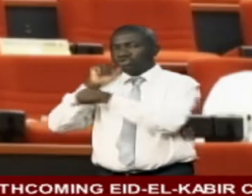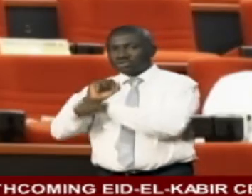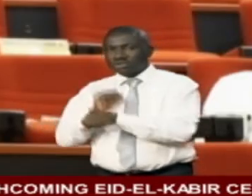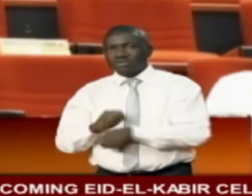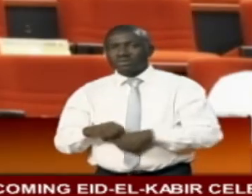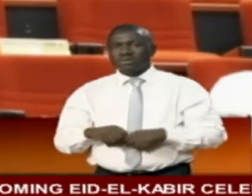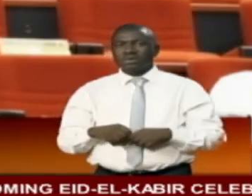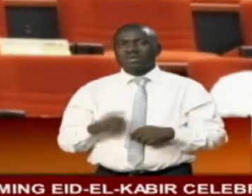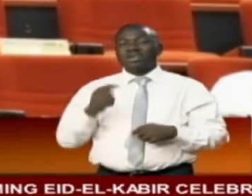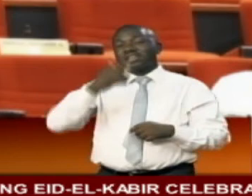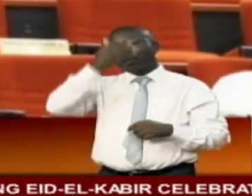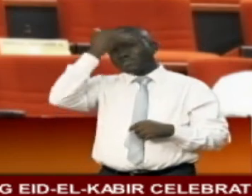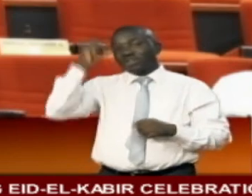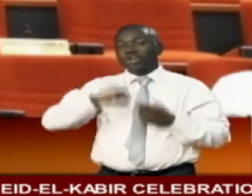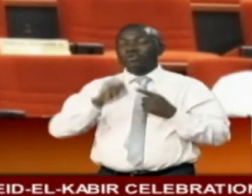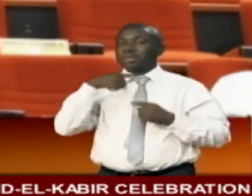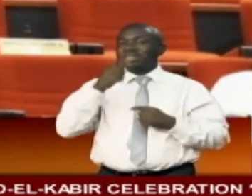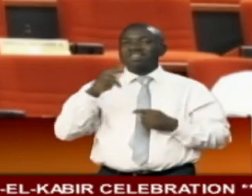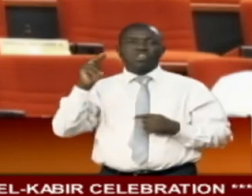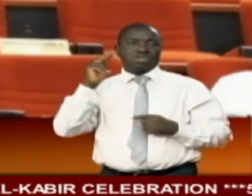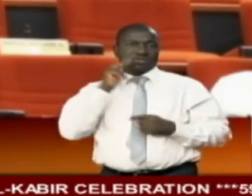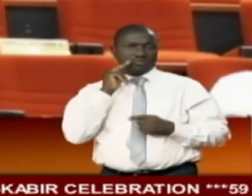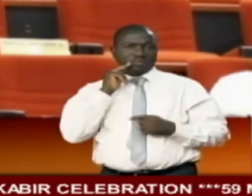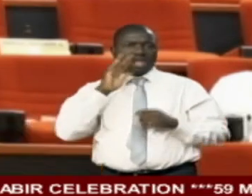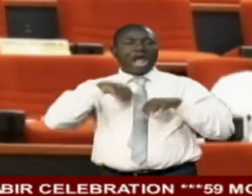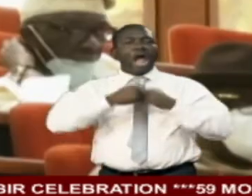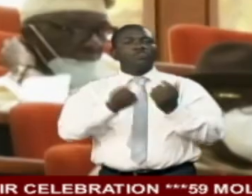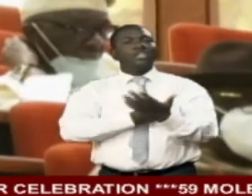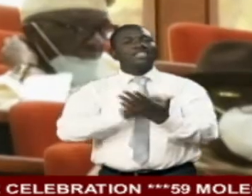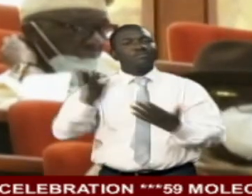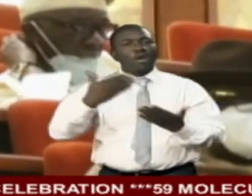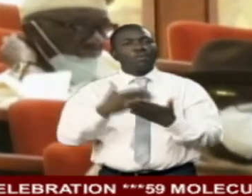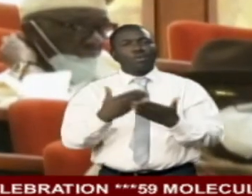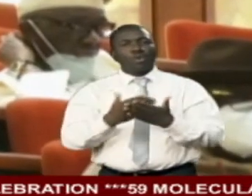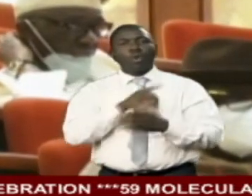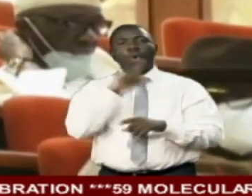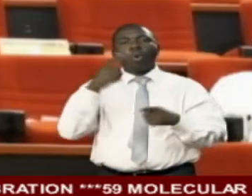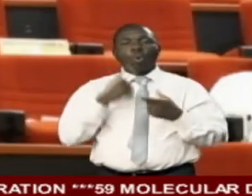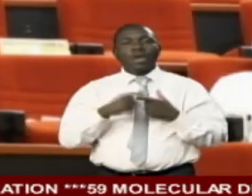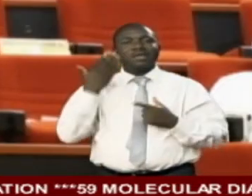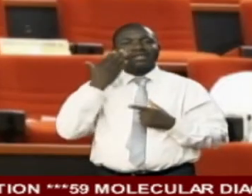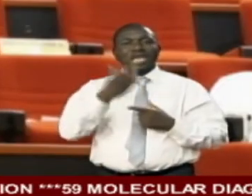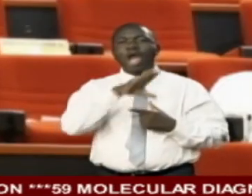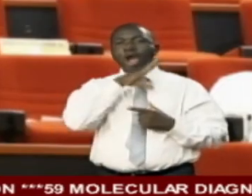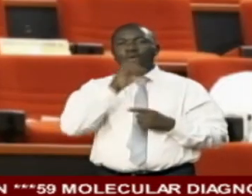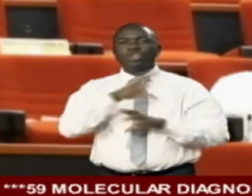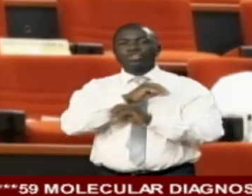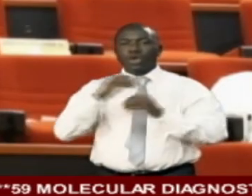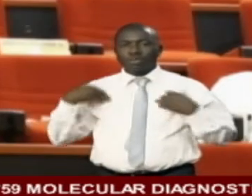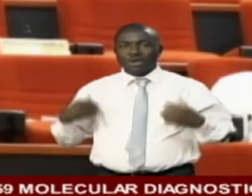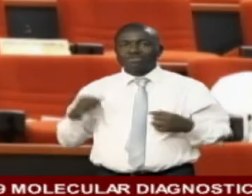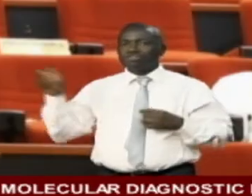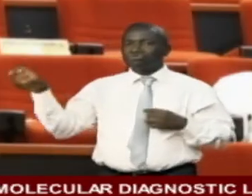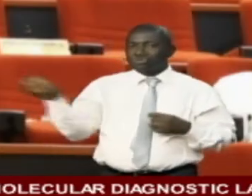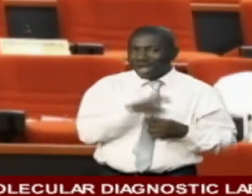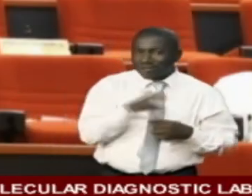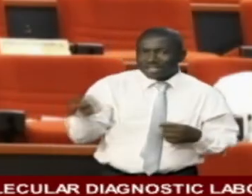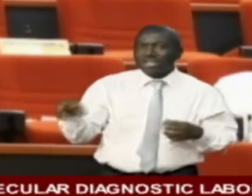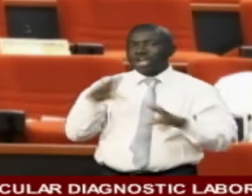They forgot to tell Nigerians how they spend money when there was no body traveling, no car, no